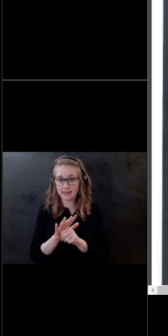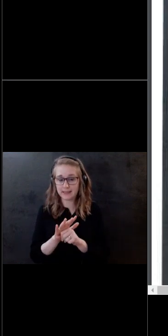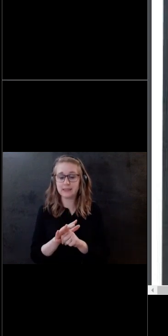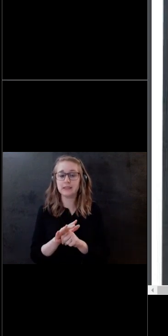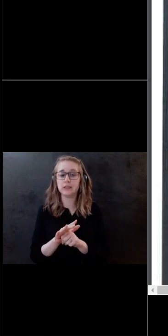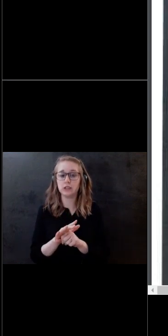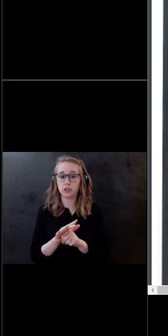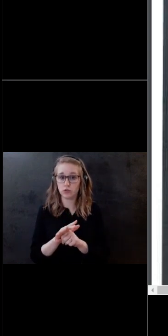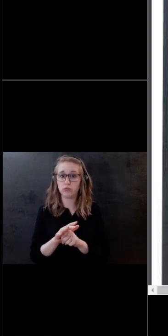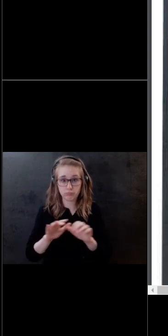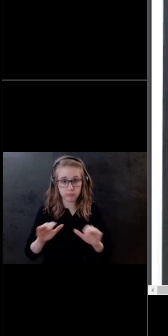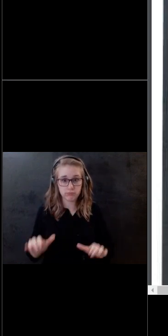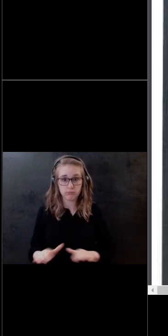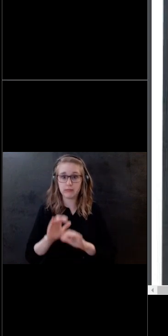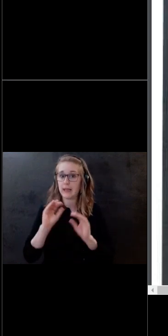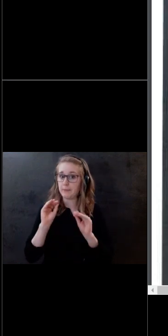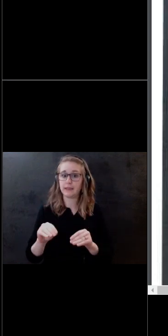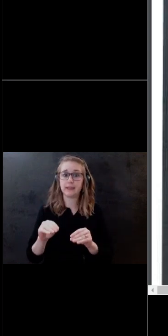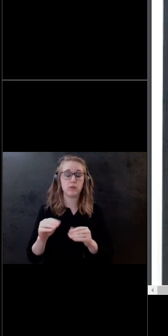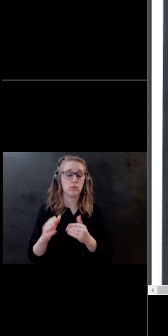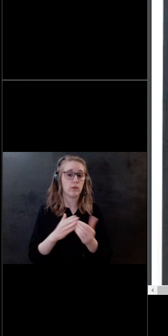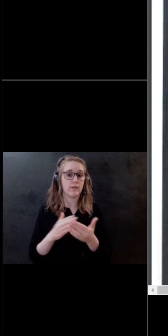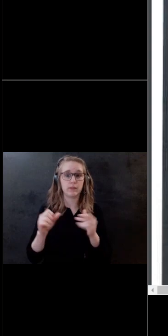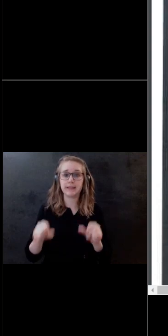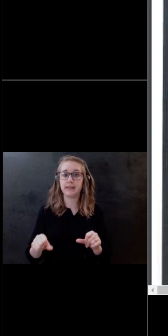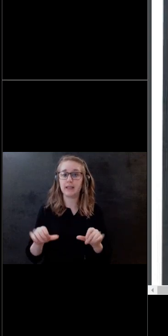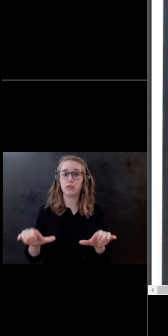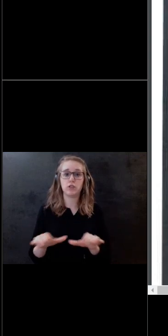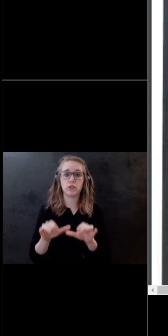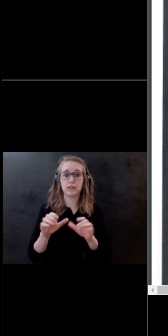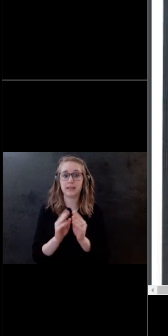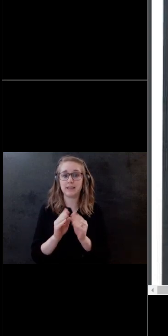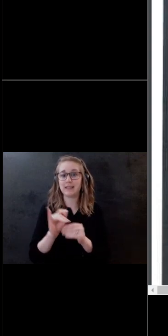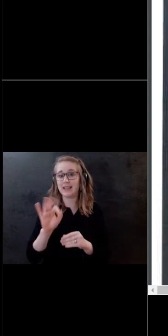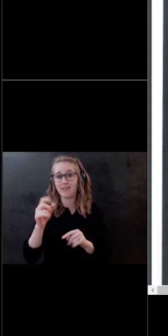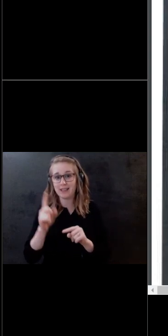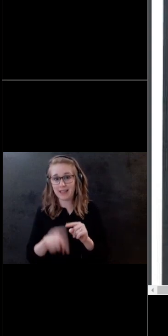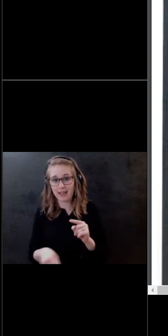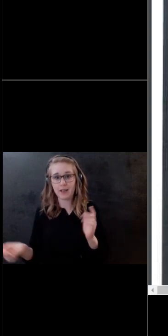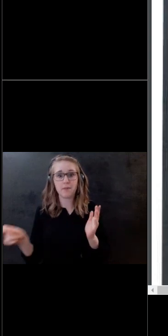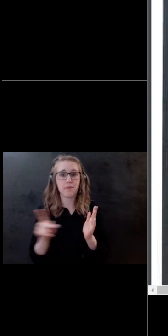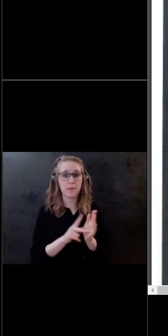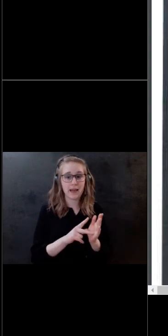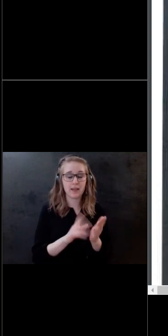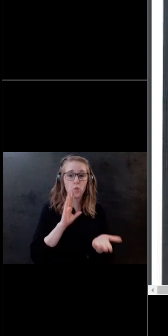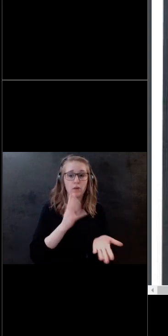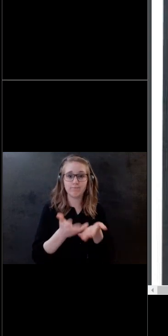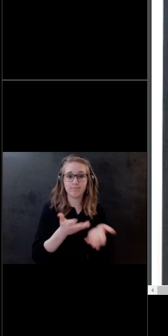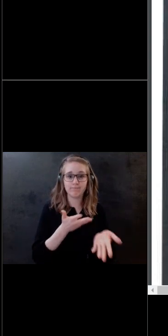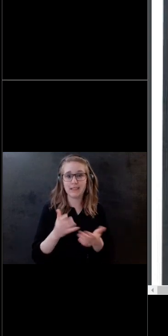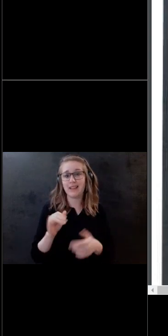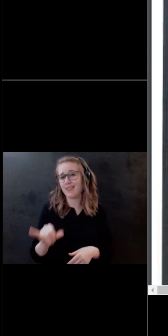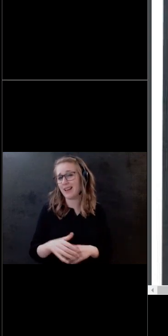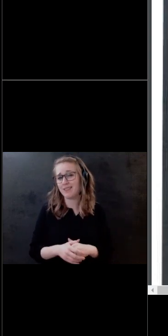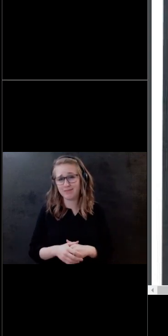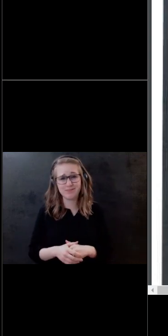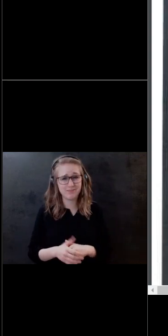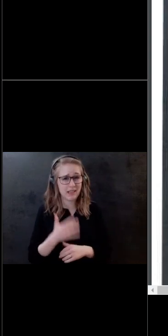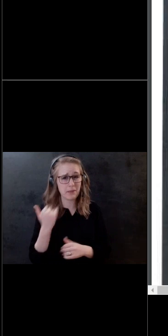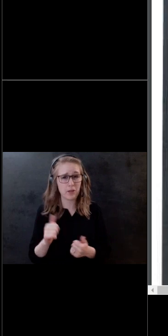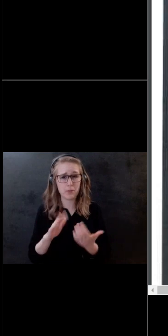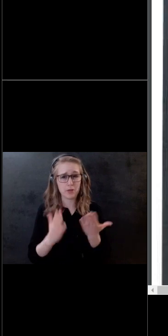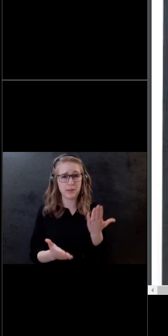and implementing anything within the meetings, and if we can't do it, come back to you and speak to it. That may be a better